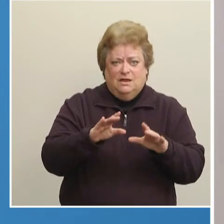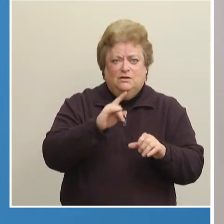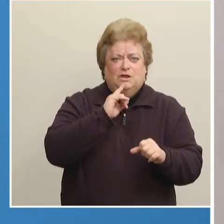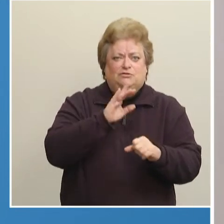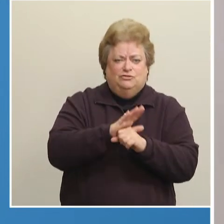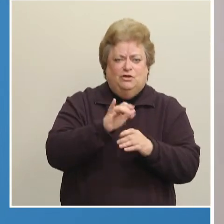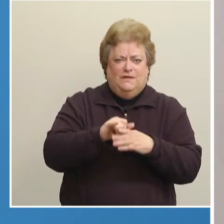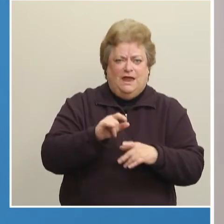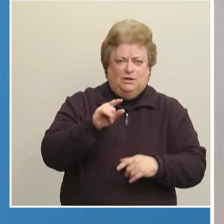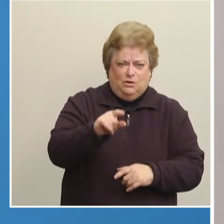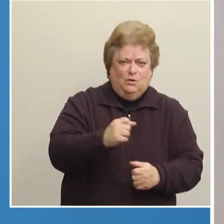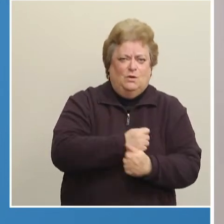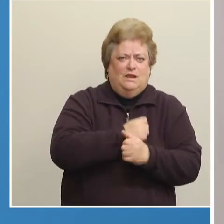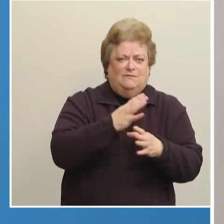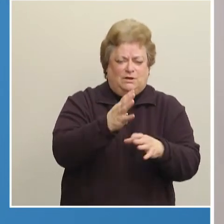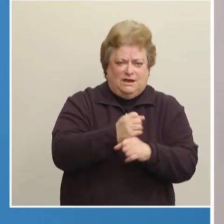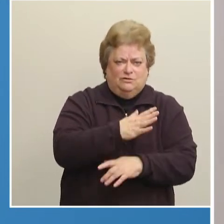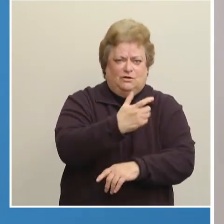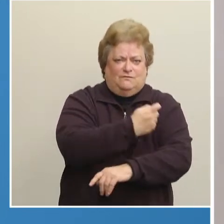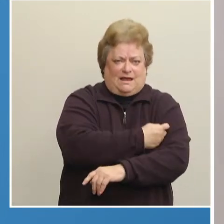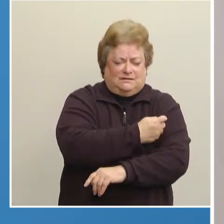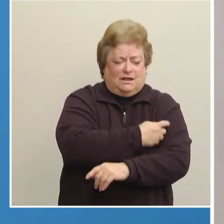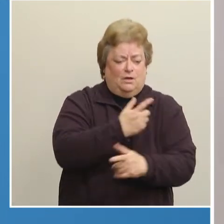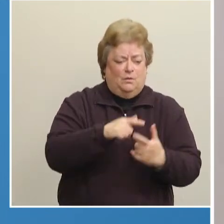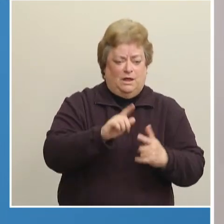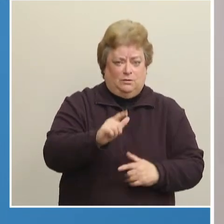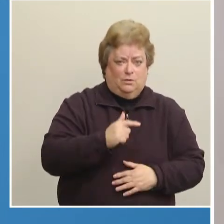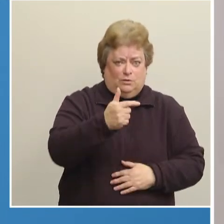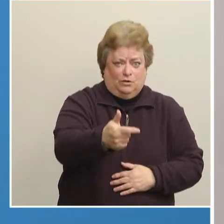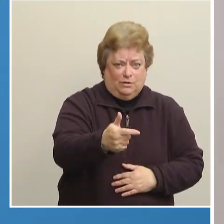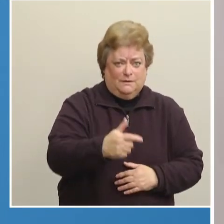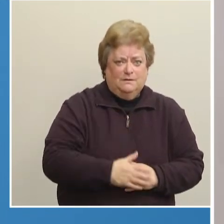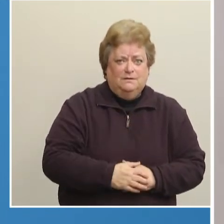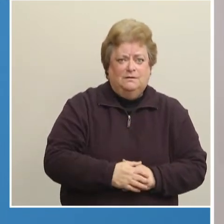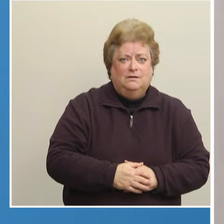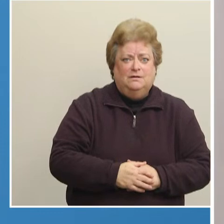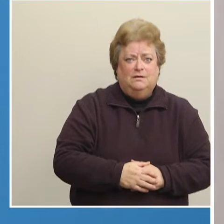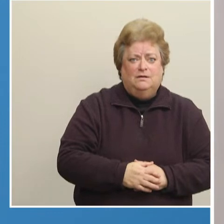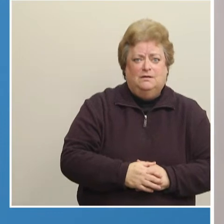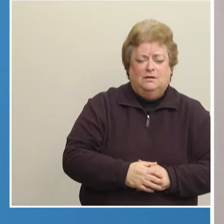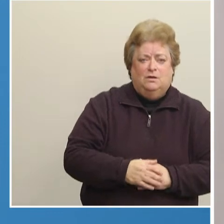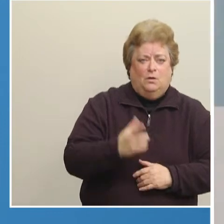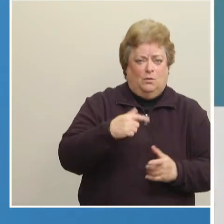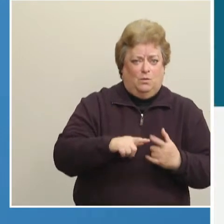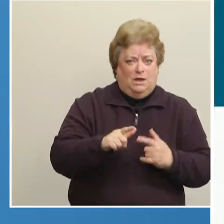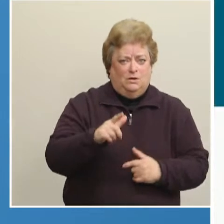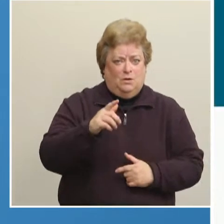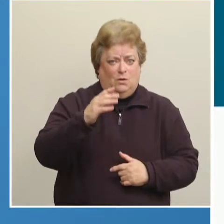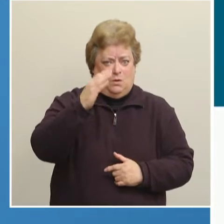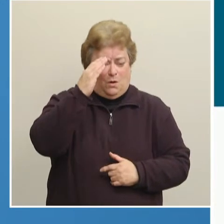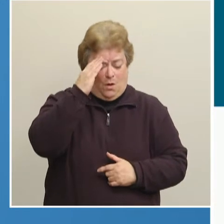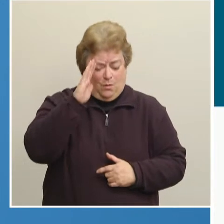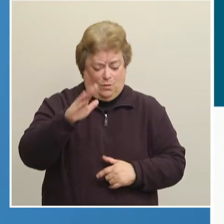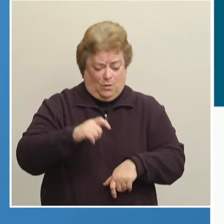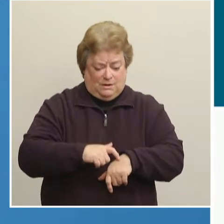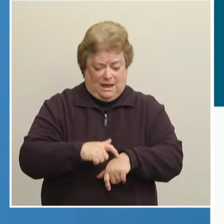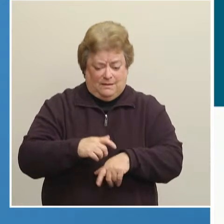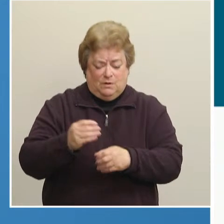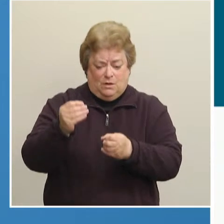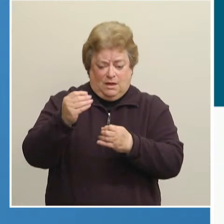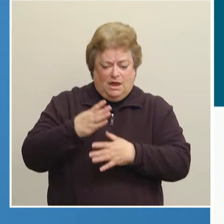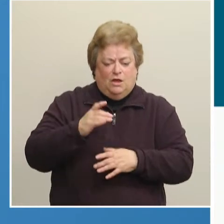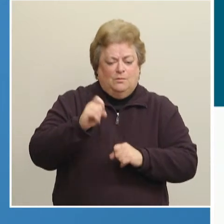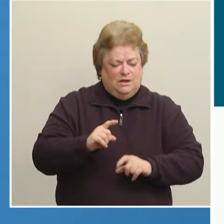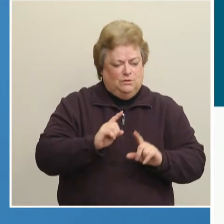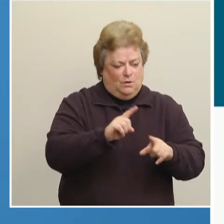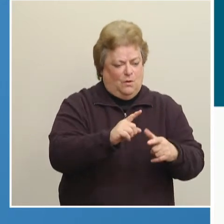that you and your loved ones get vaccinated when it's your turn. To be notified promptly when it's your turn to receive a vaccine, please get